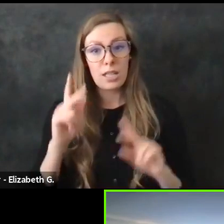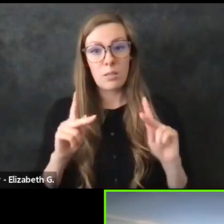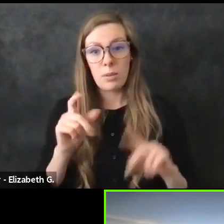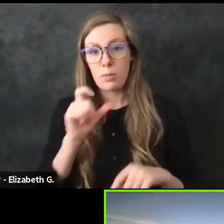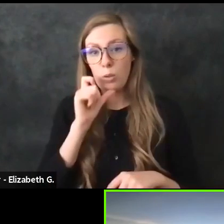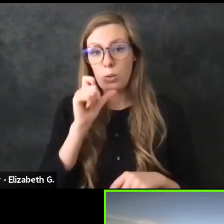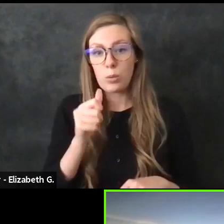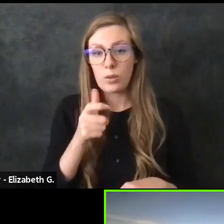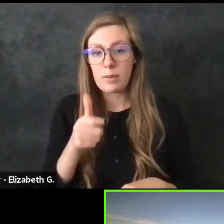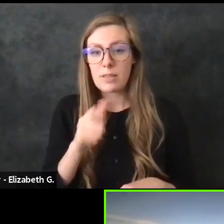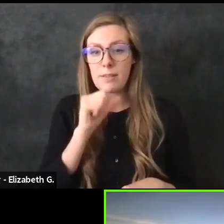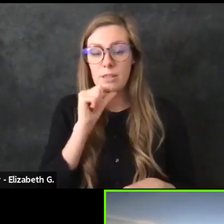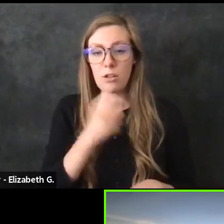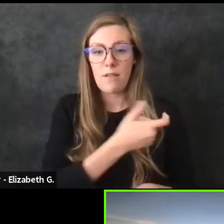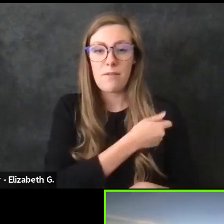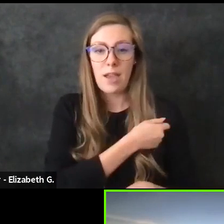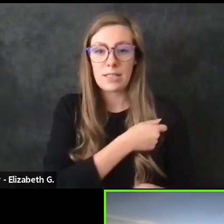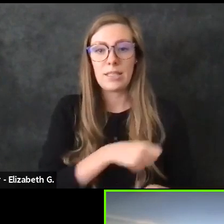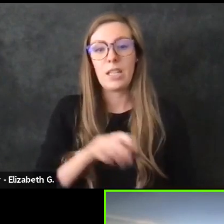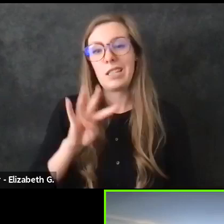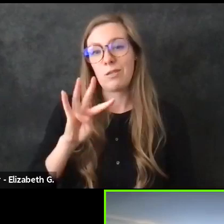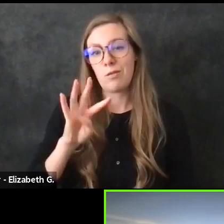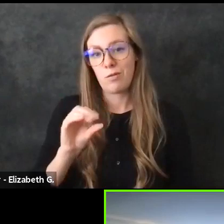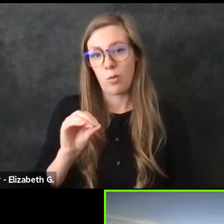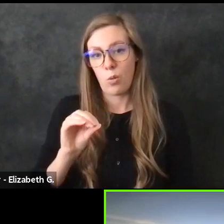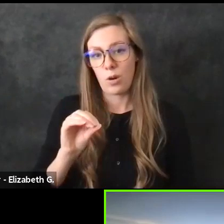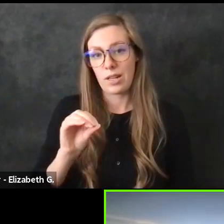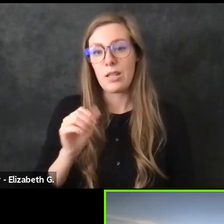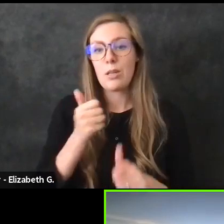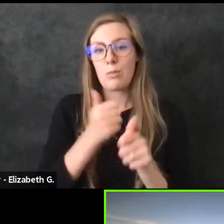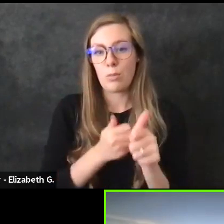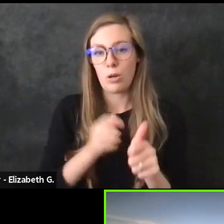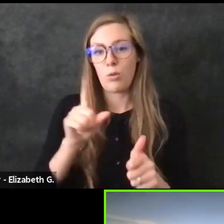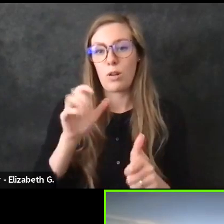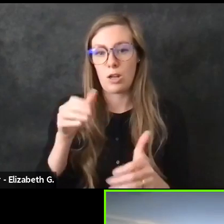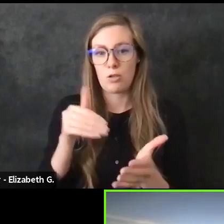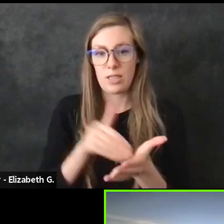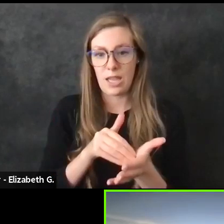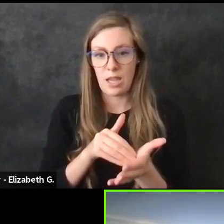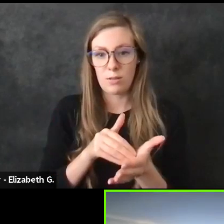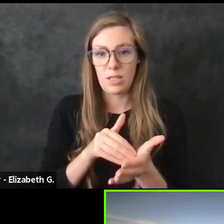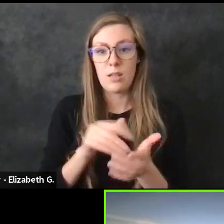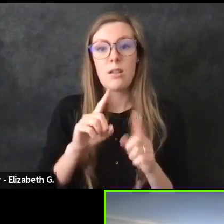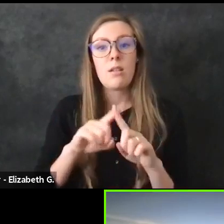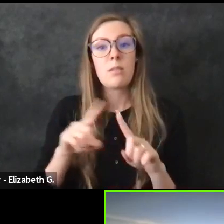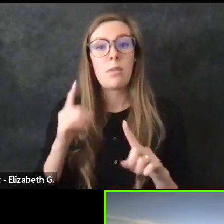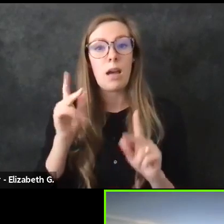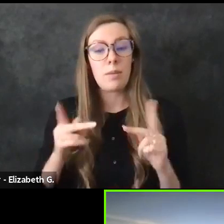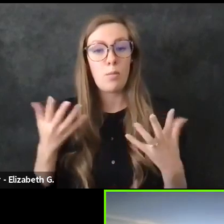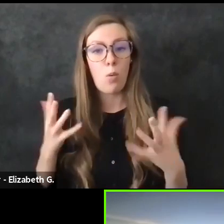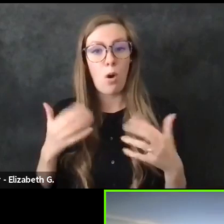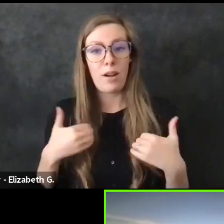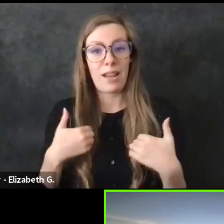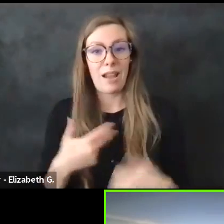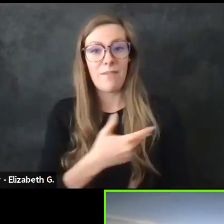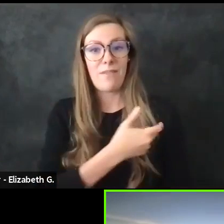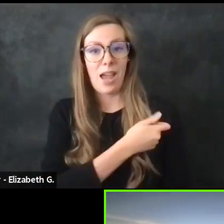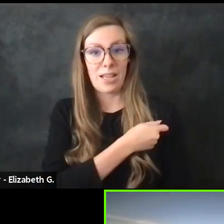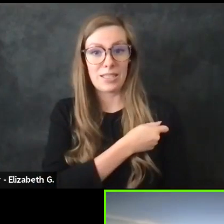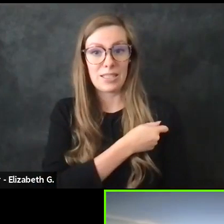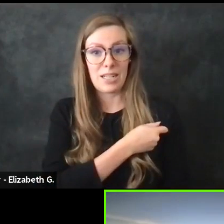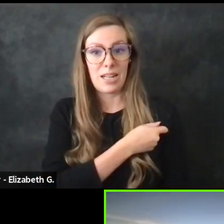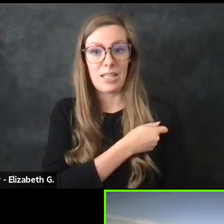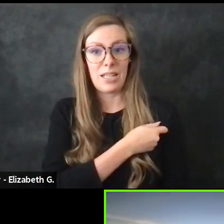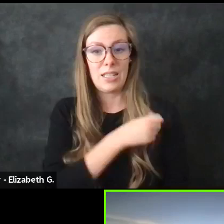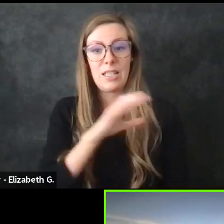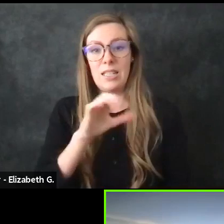unvaccinated, our case rate is 40 per 100,000, while those that have been vaccinated, amongst those, the case